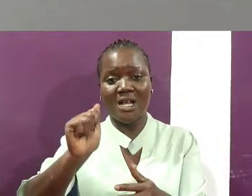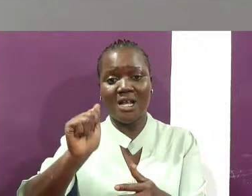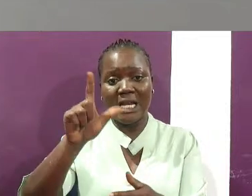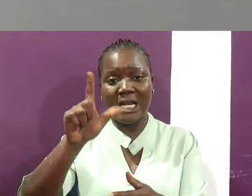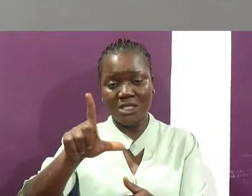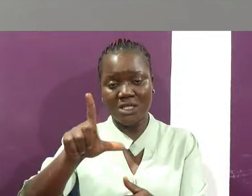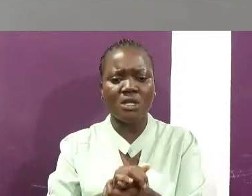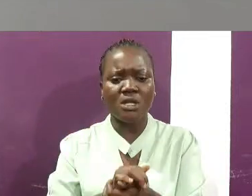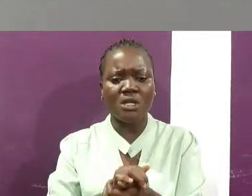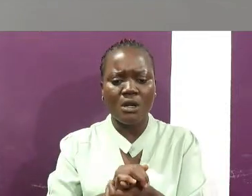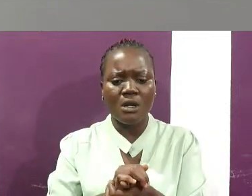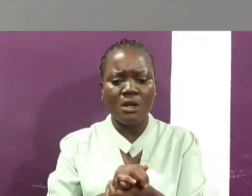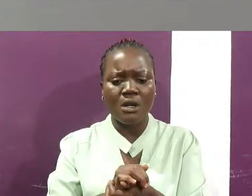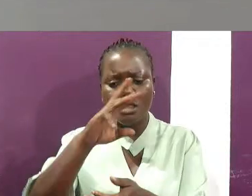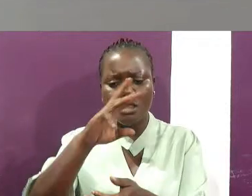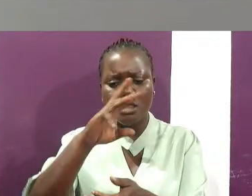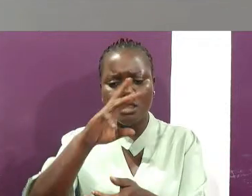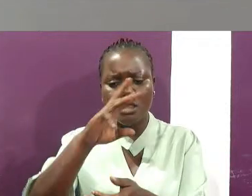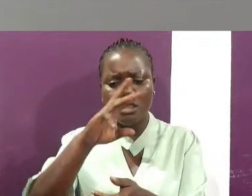Father.